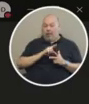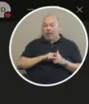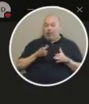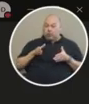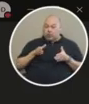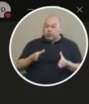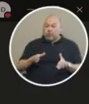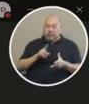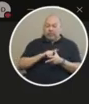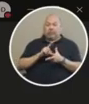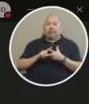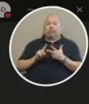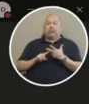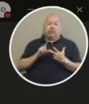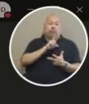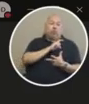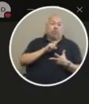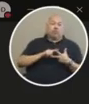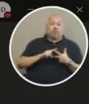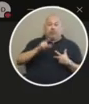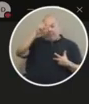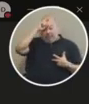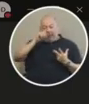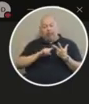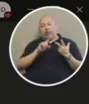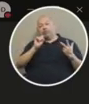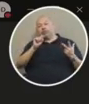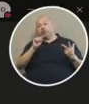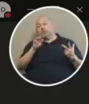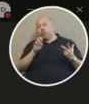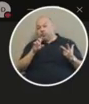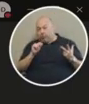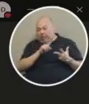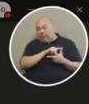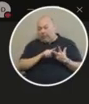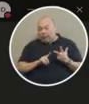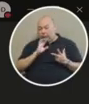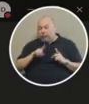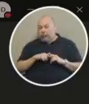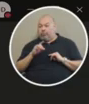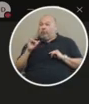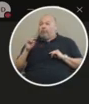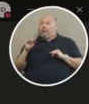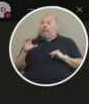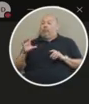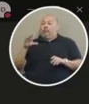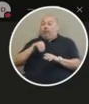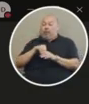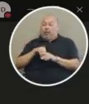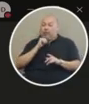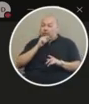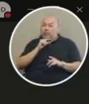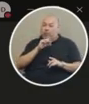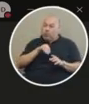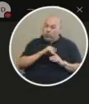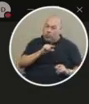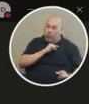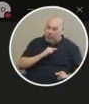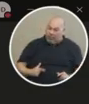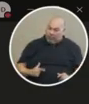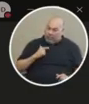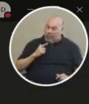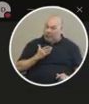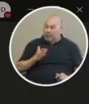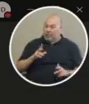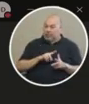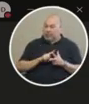are priorities. They are. When you look at incorporating a city, it does not include the quality of life things